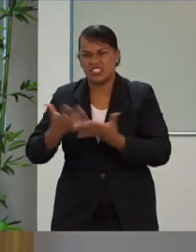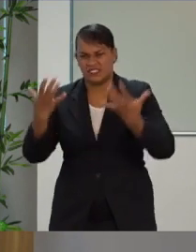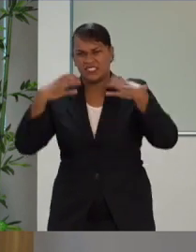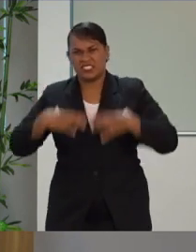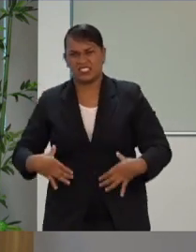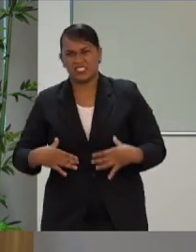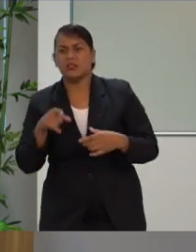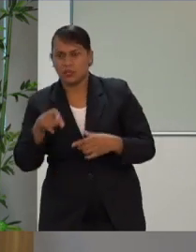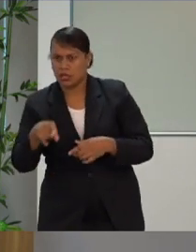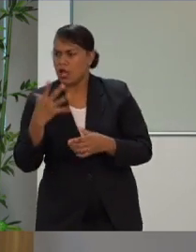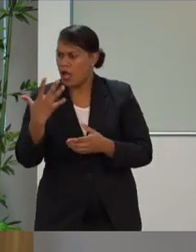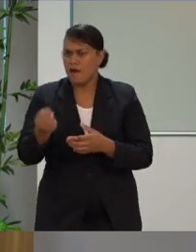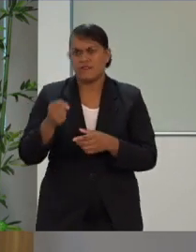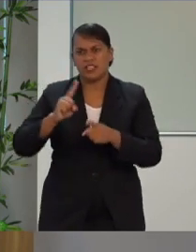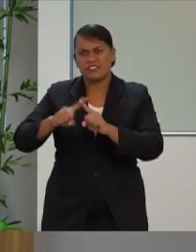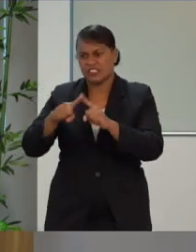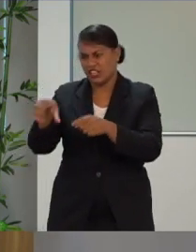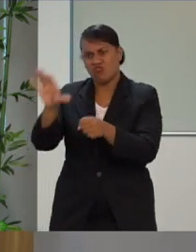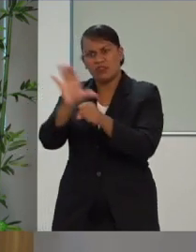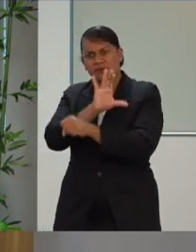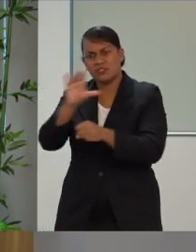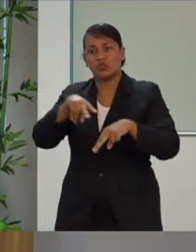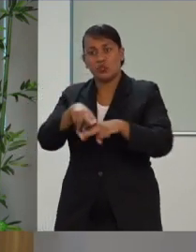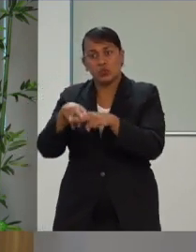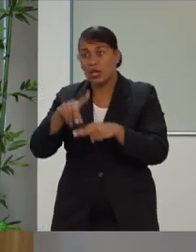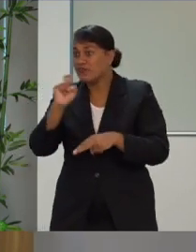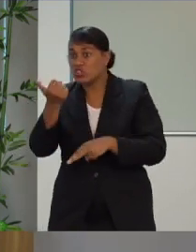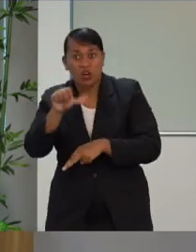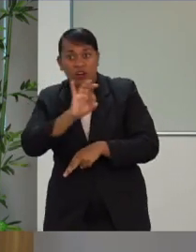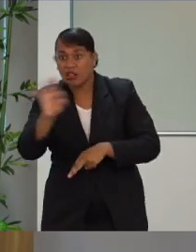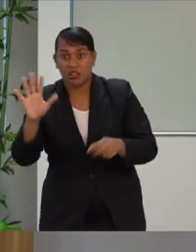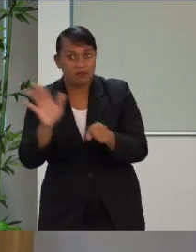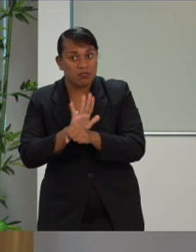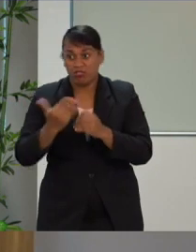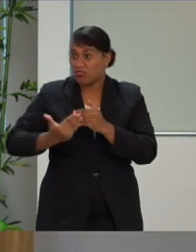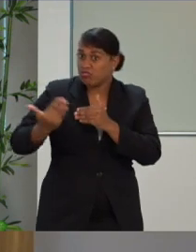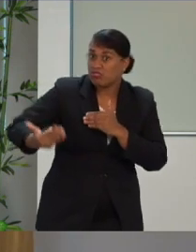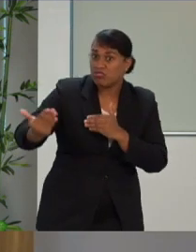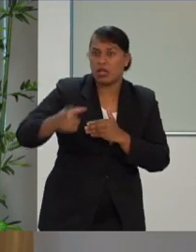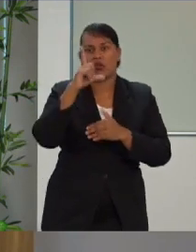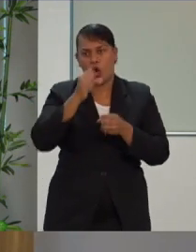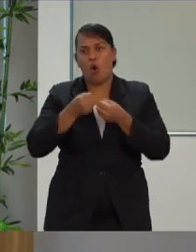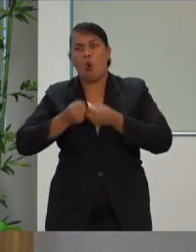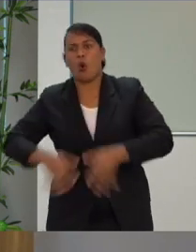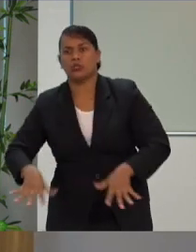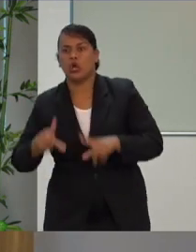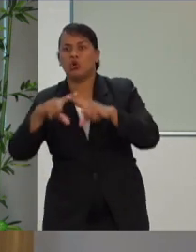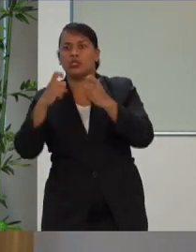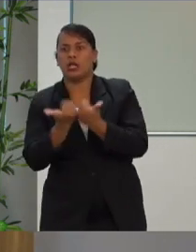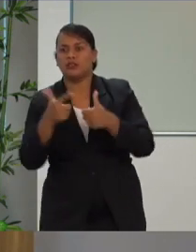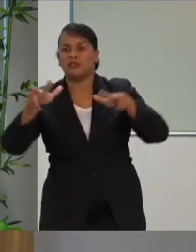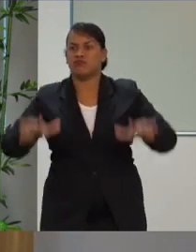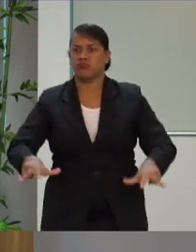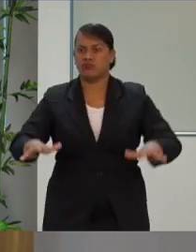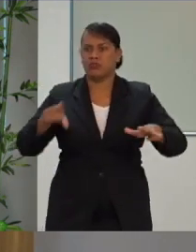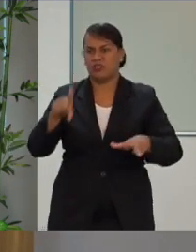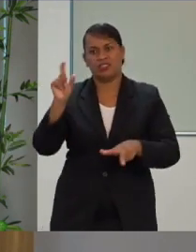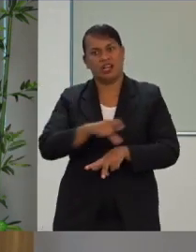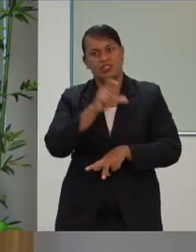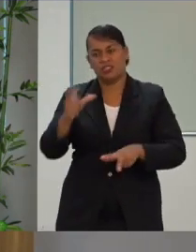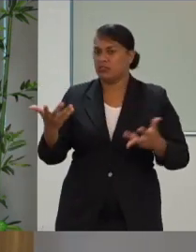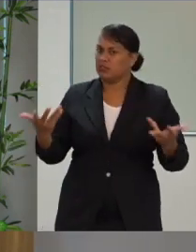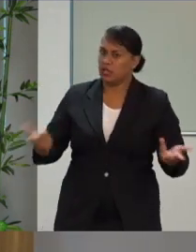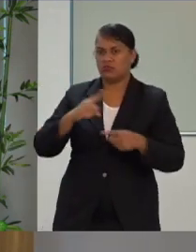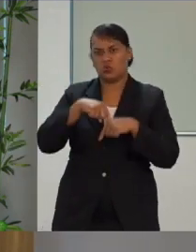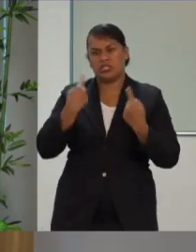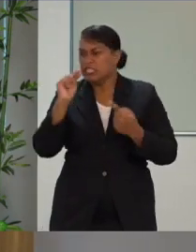orders in the long term, they could lose their contracts. So it could lead to long-term unemployment in that sector. So a lot